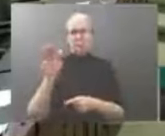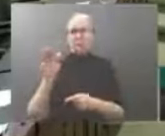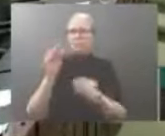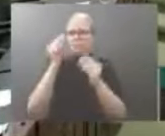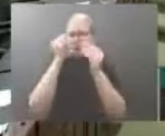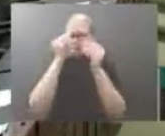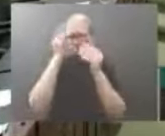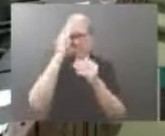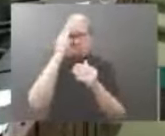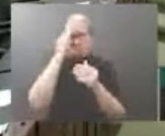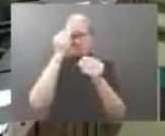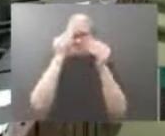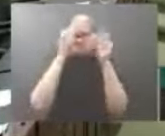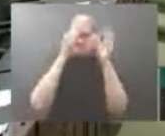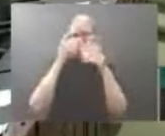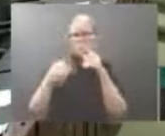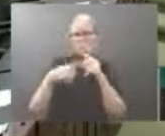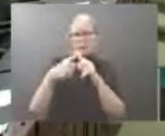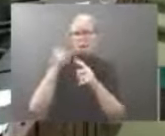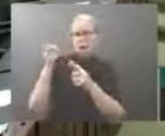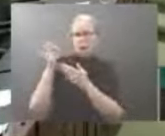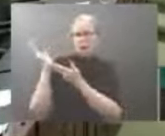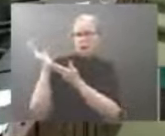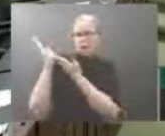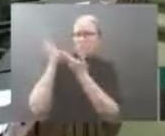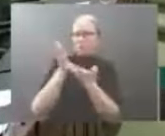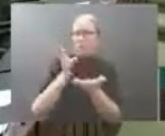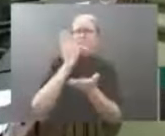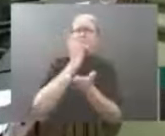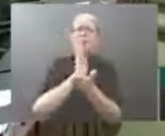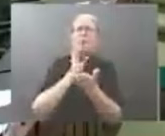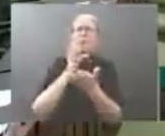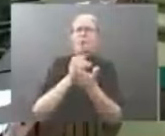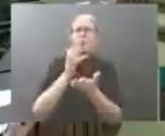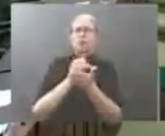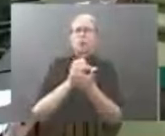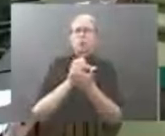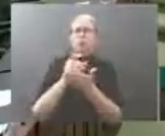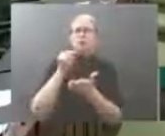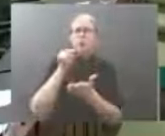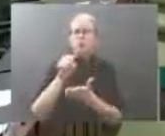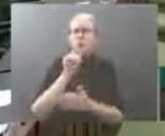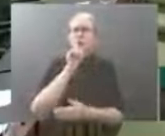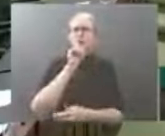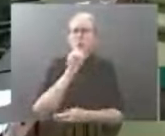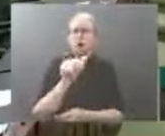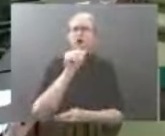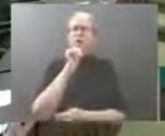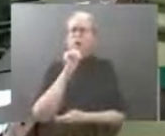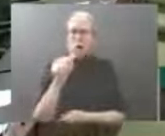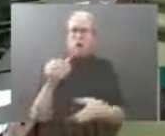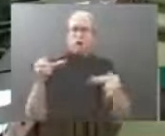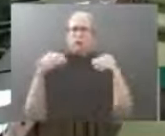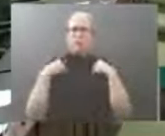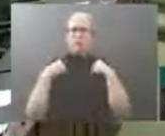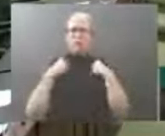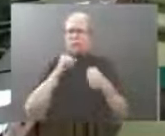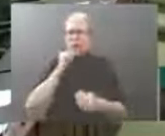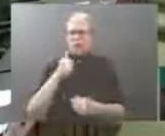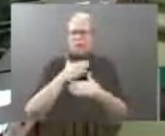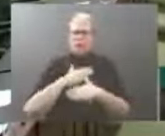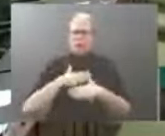use of such a prop is absolutely unacceptable, and the Speaker is displeased. He will take